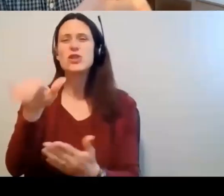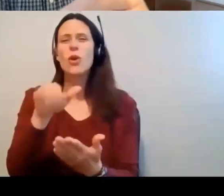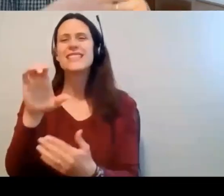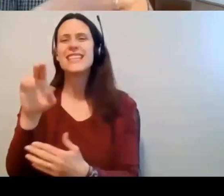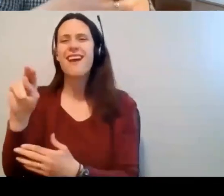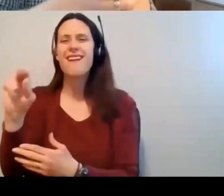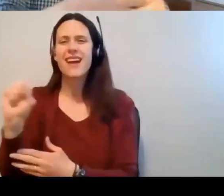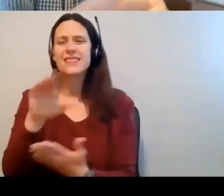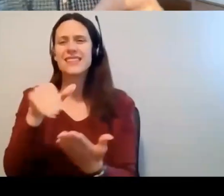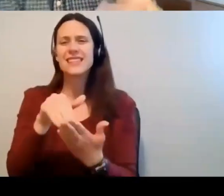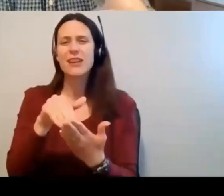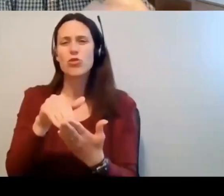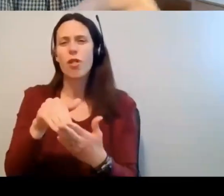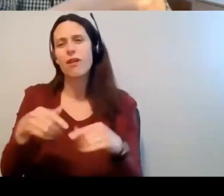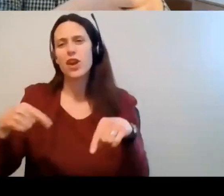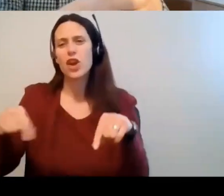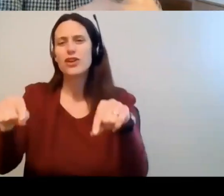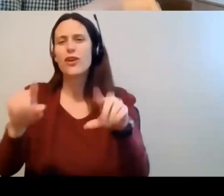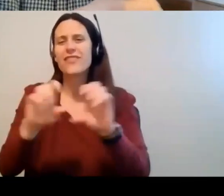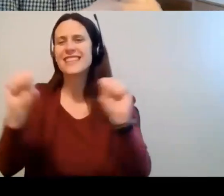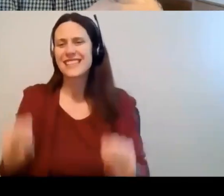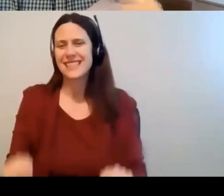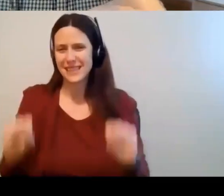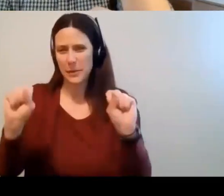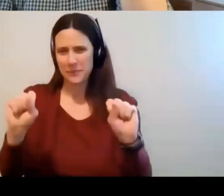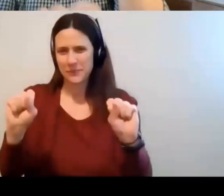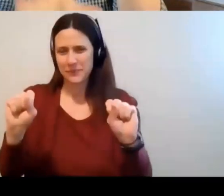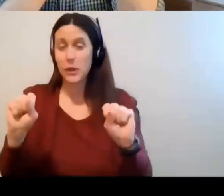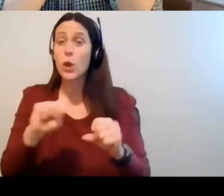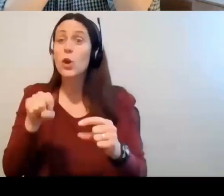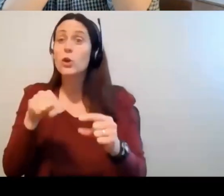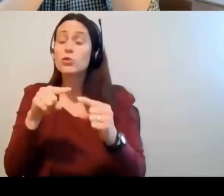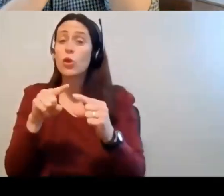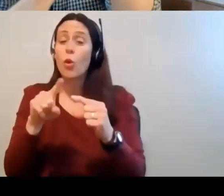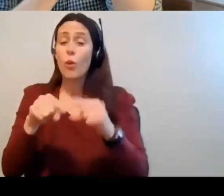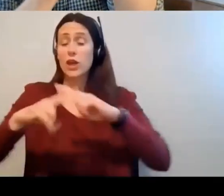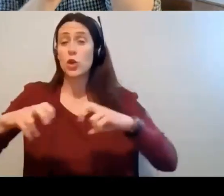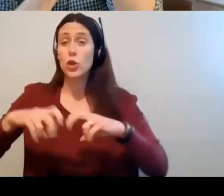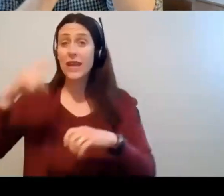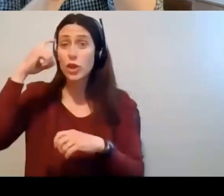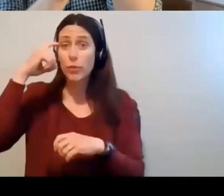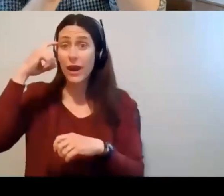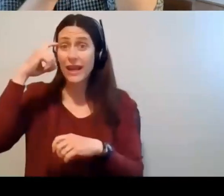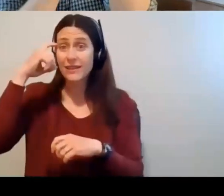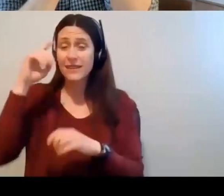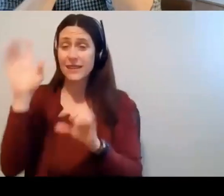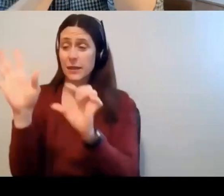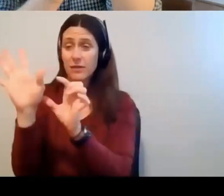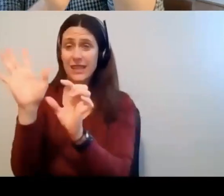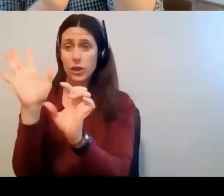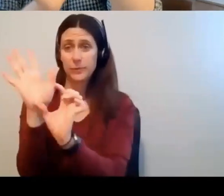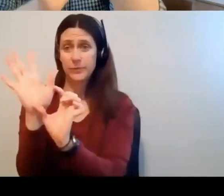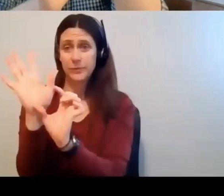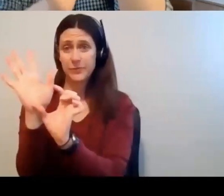hello. Okay. So when we're looking at our brains, we have right here between our